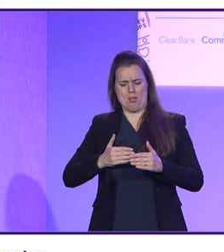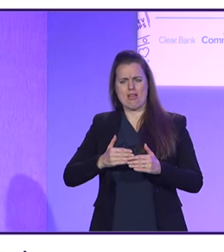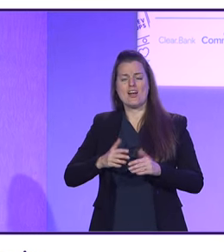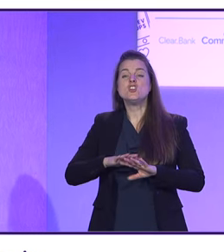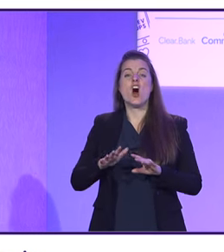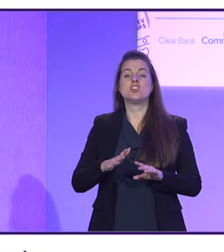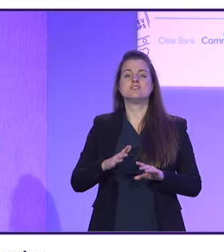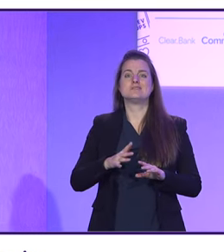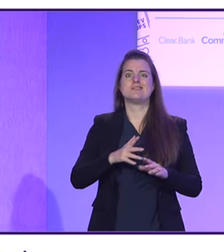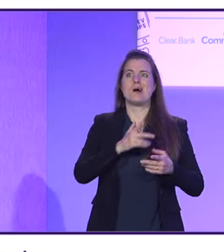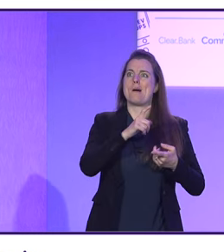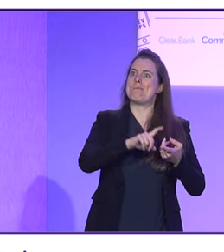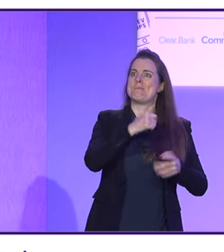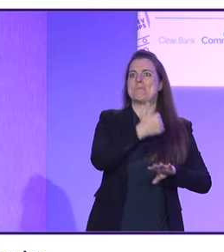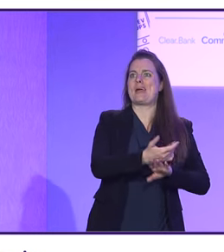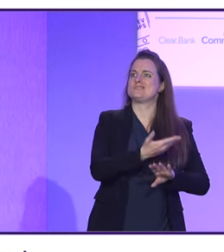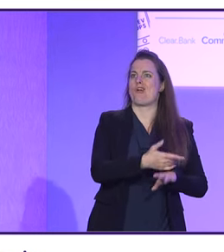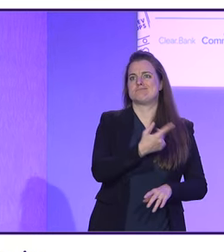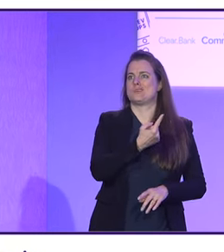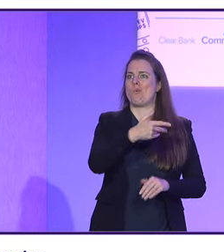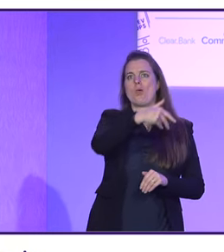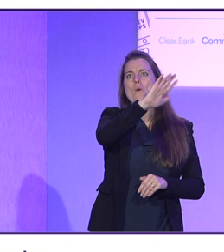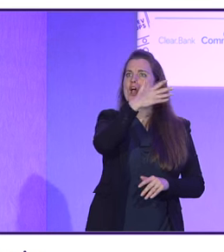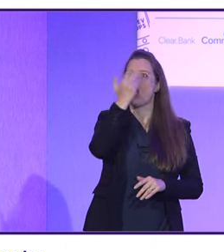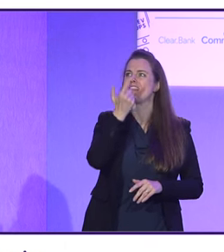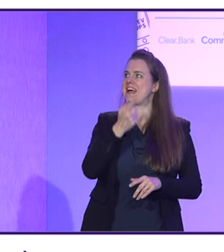based on someone's holiday schedule who's in charge of the email for the restaurant.